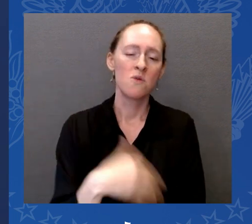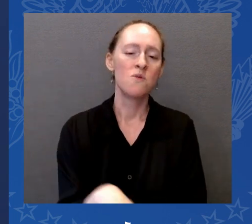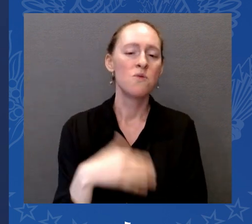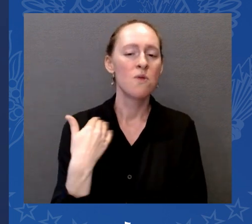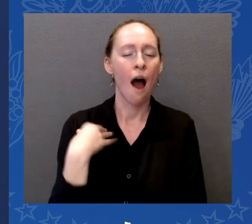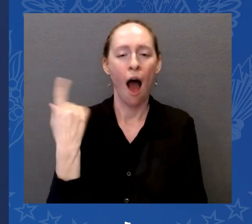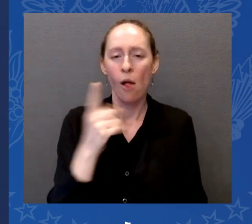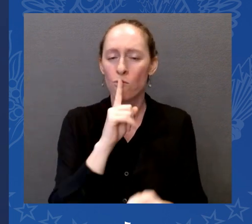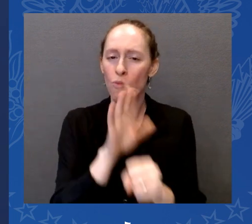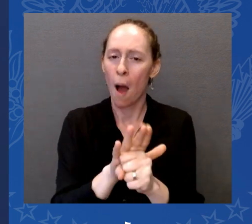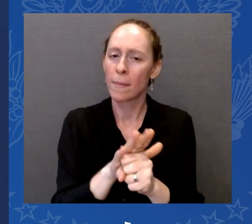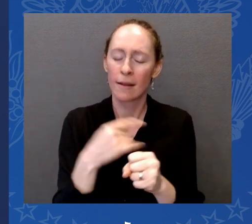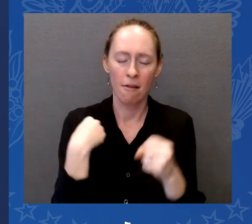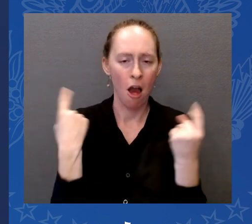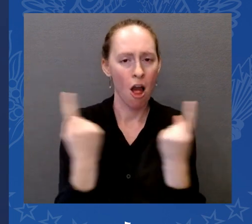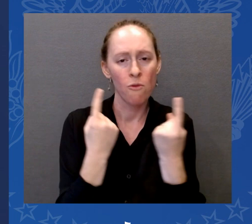happens.